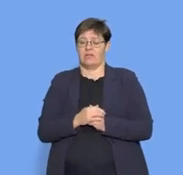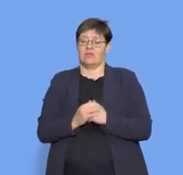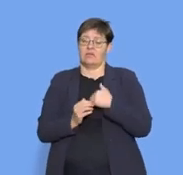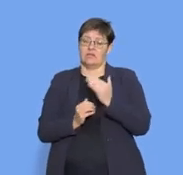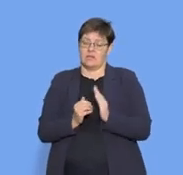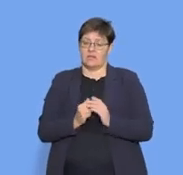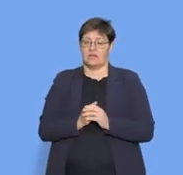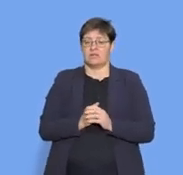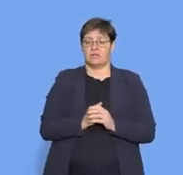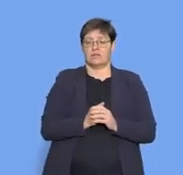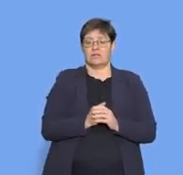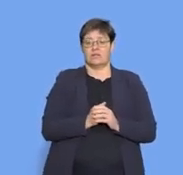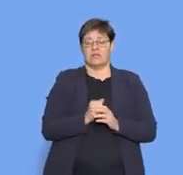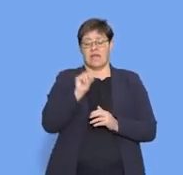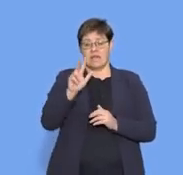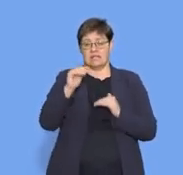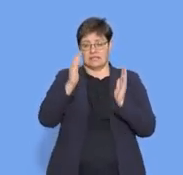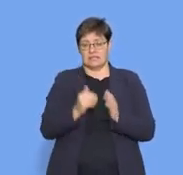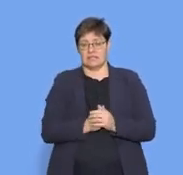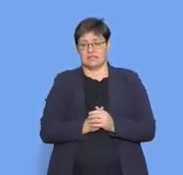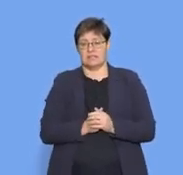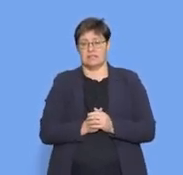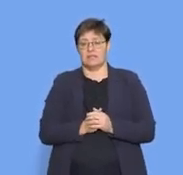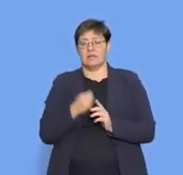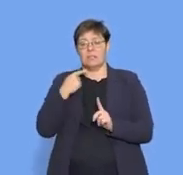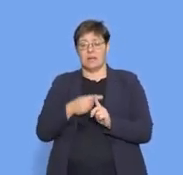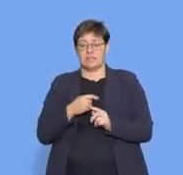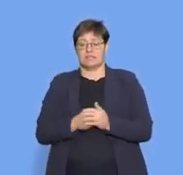is 13, times height, which is 8,